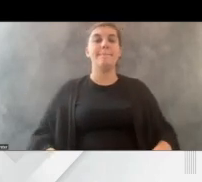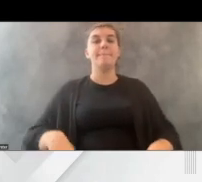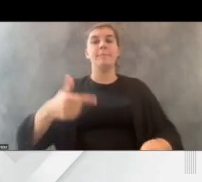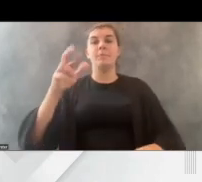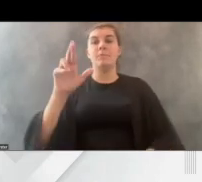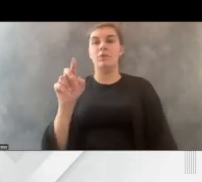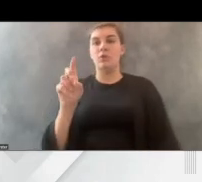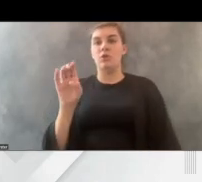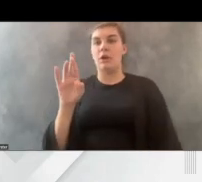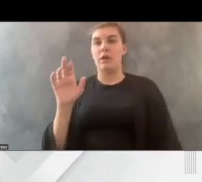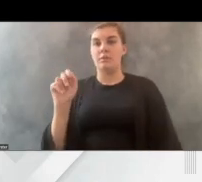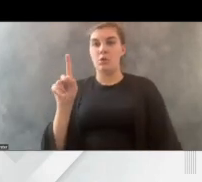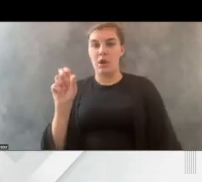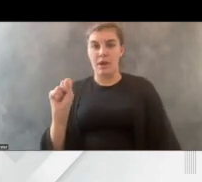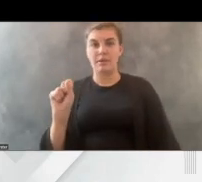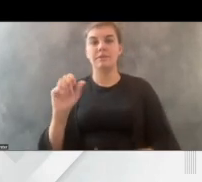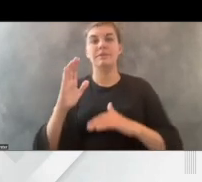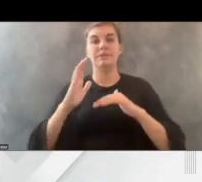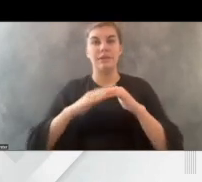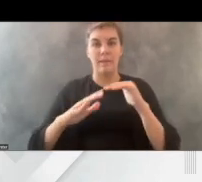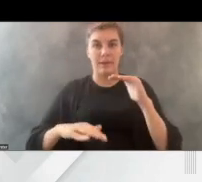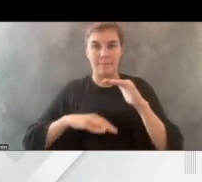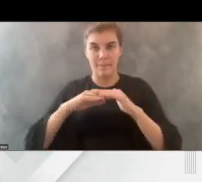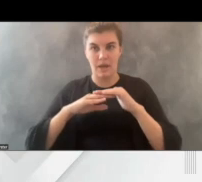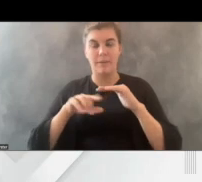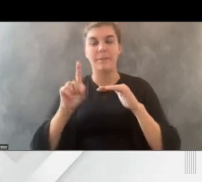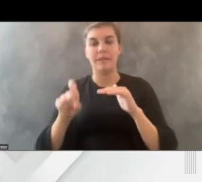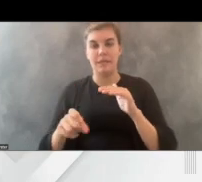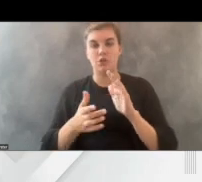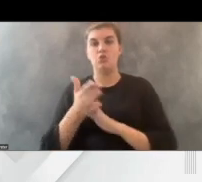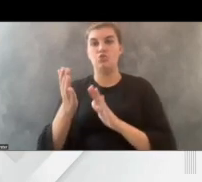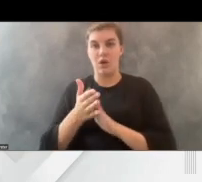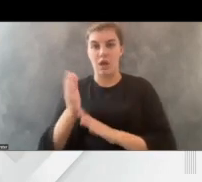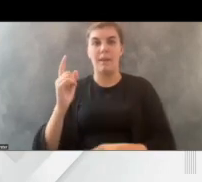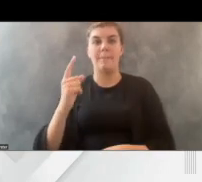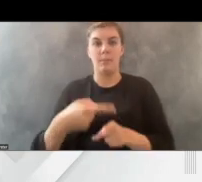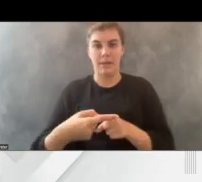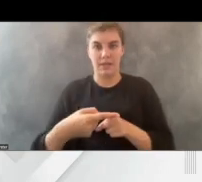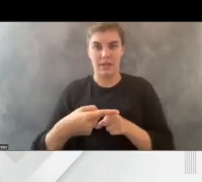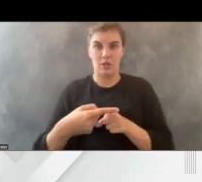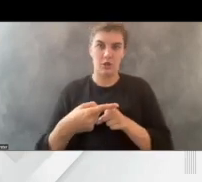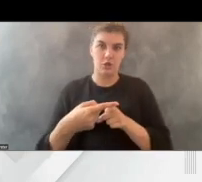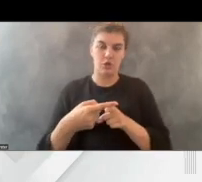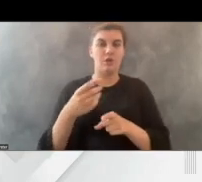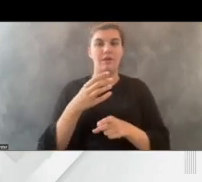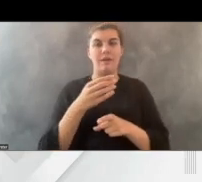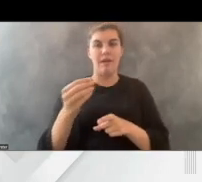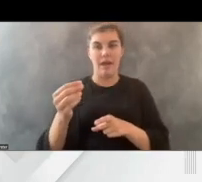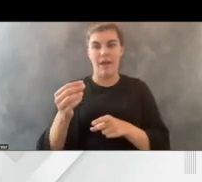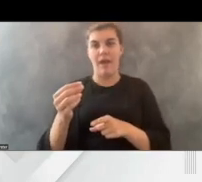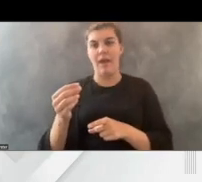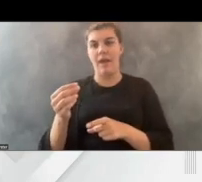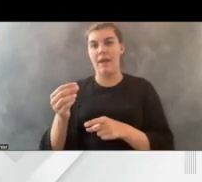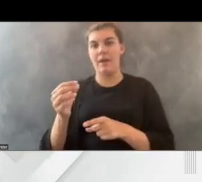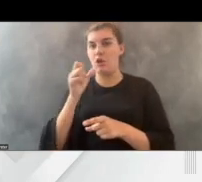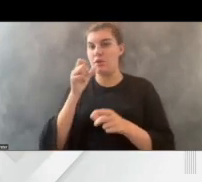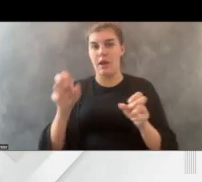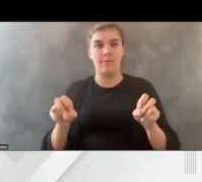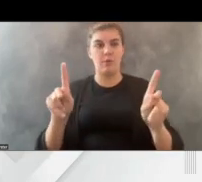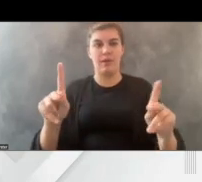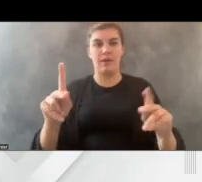Where a channelizing device is used to delineate an alternate pedestrian access route, continuous